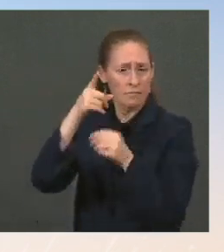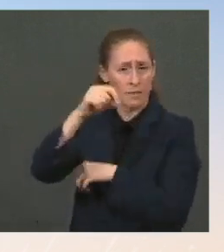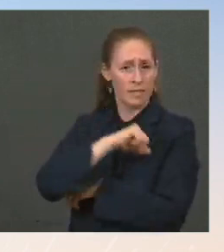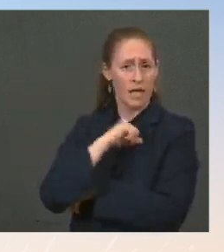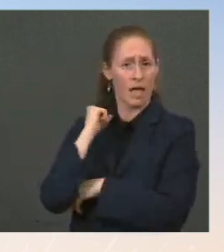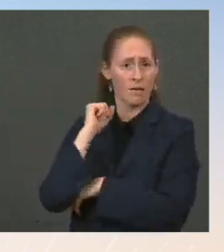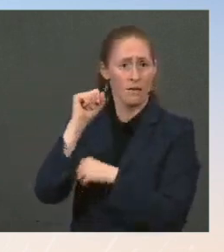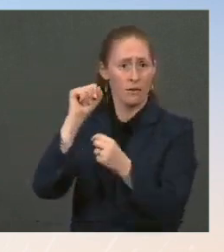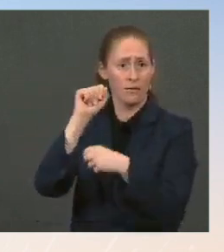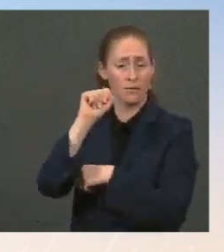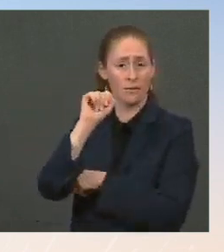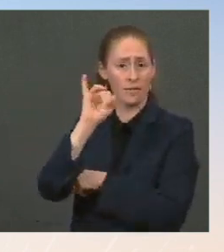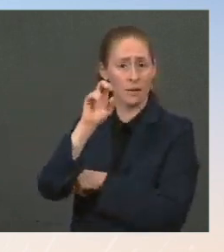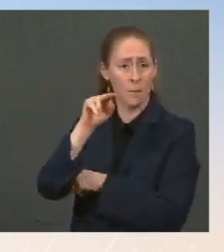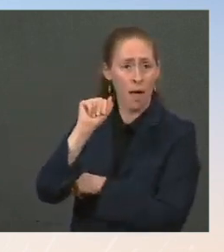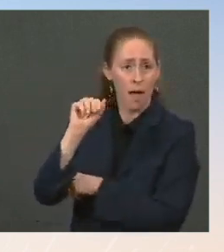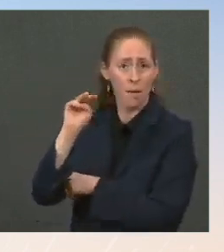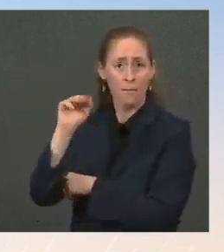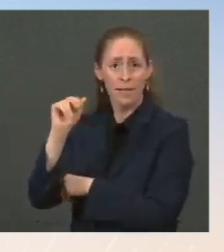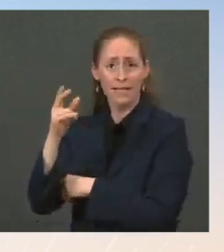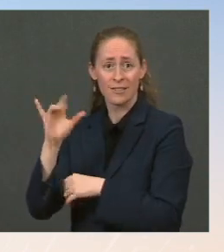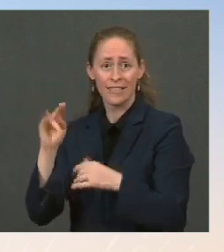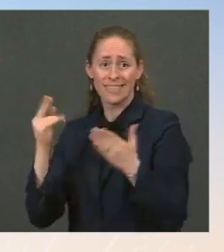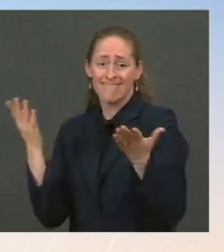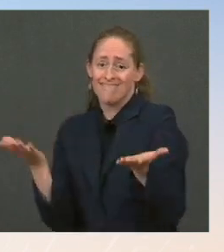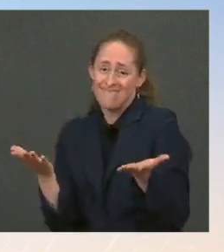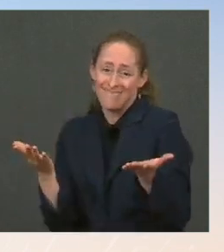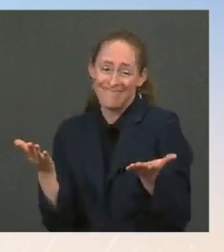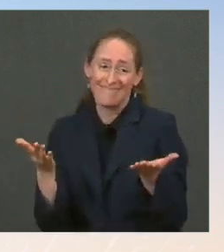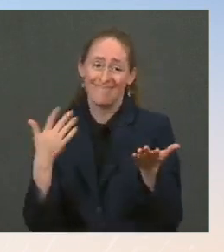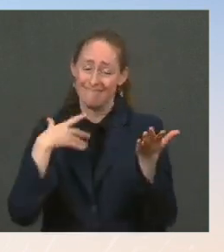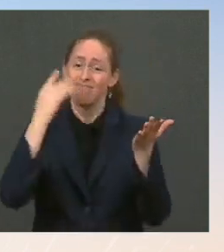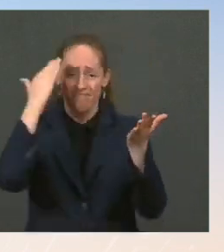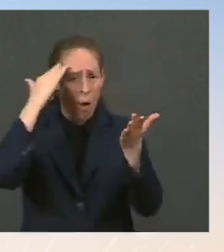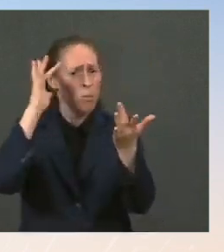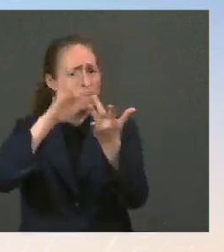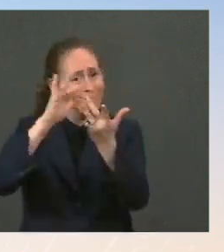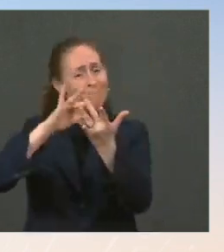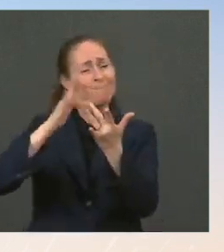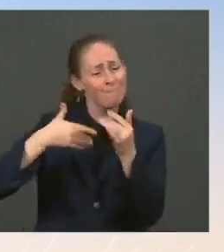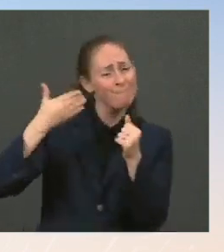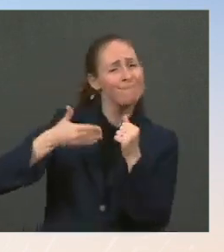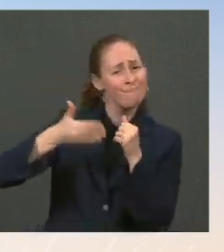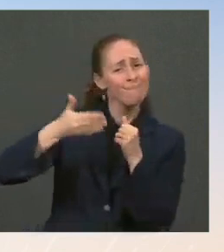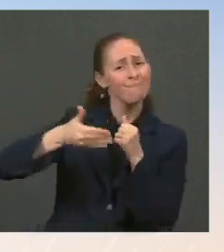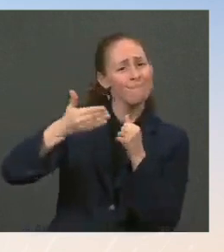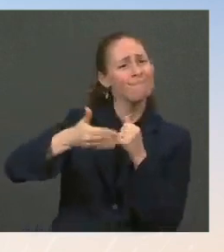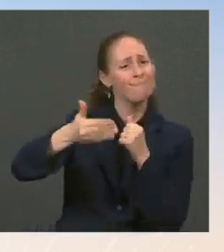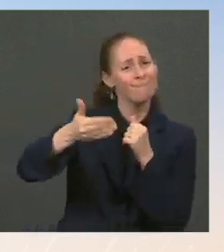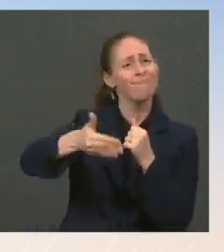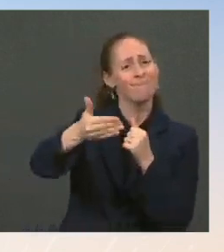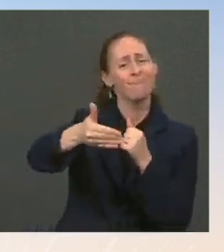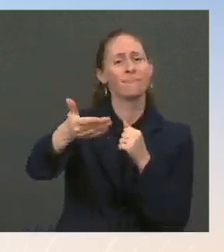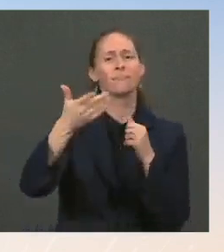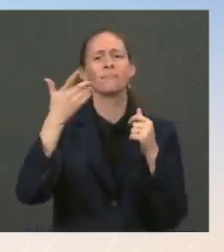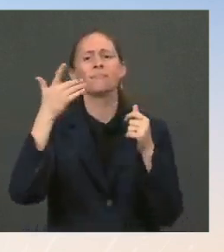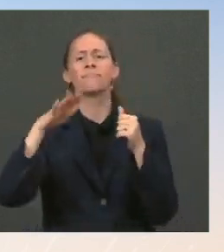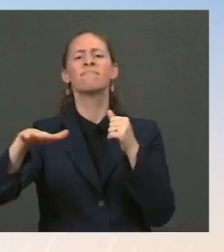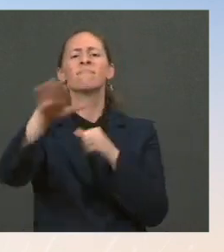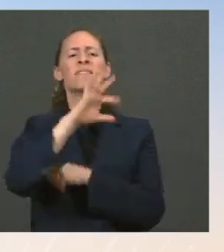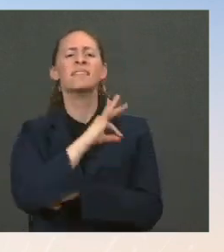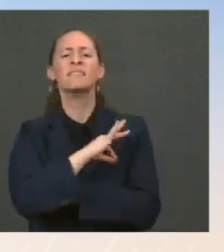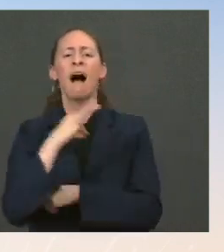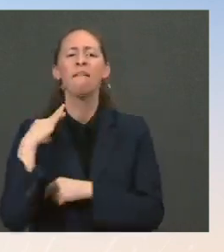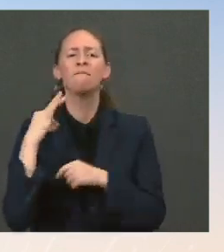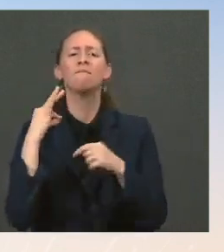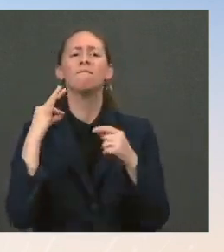by day. We have been in touch with Senator Manchin and Sinema at a senior staff level, and certainly I wouldn't rule it out. I wanted